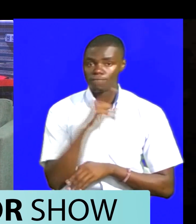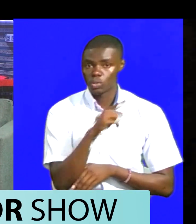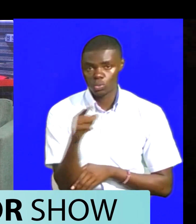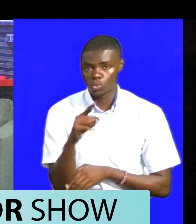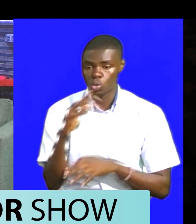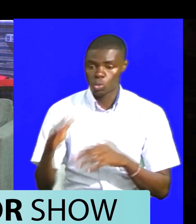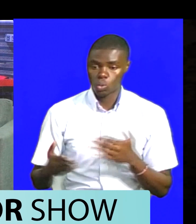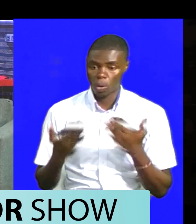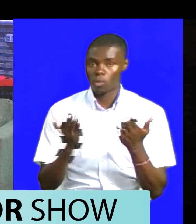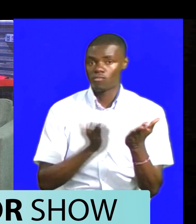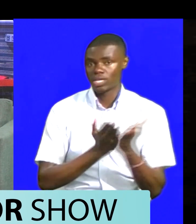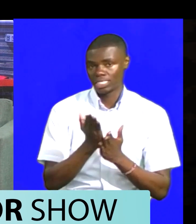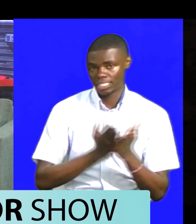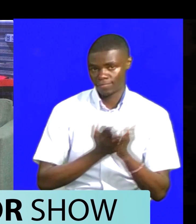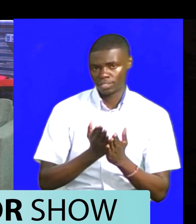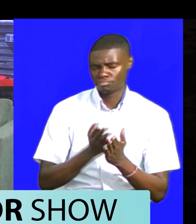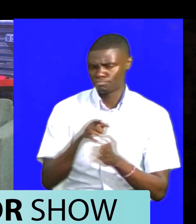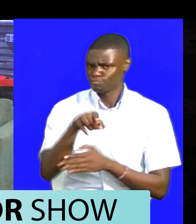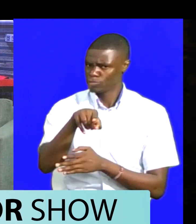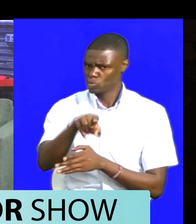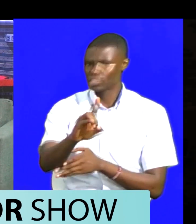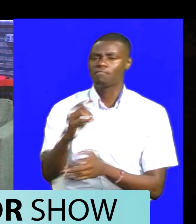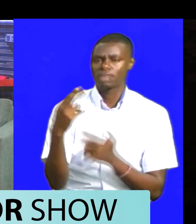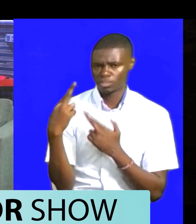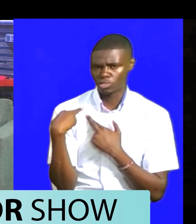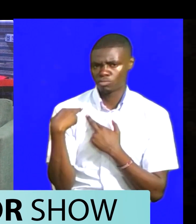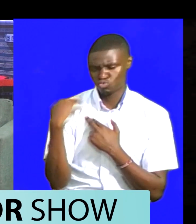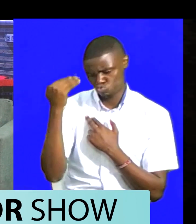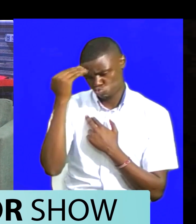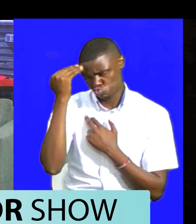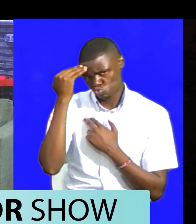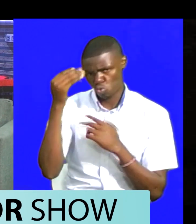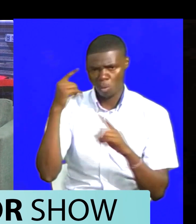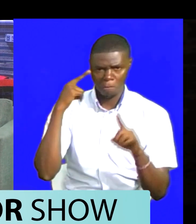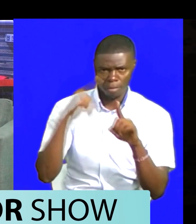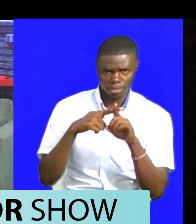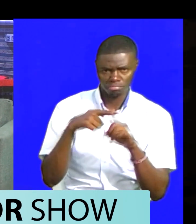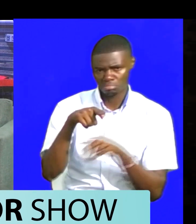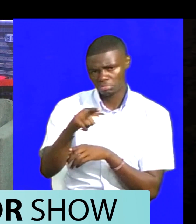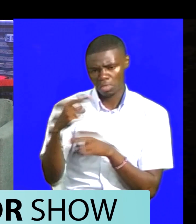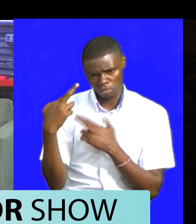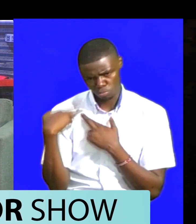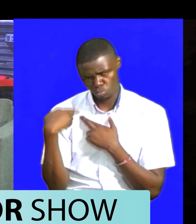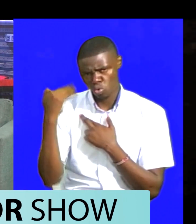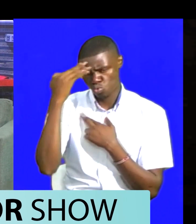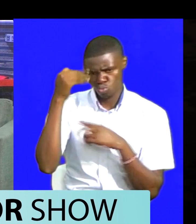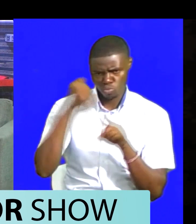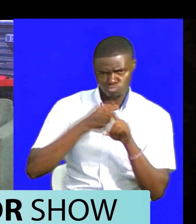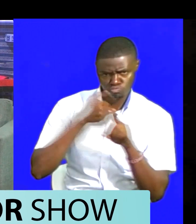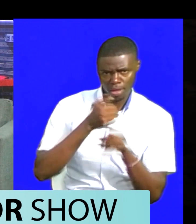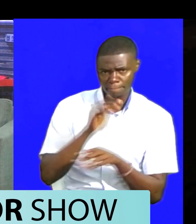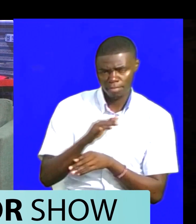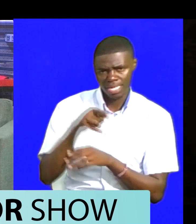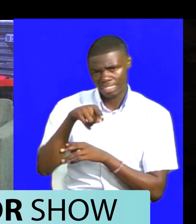to provide the service. So it's upon you to realize your purpose, it's upon you to realize your advocacy,